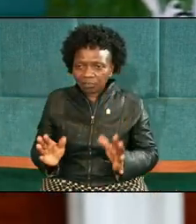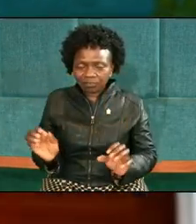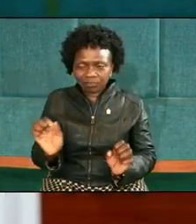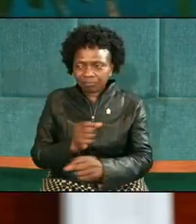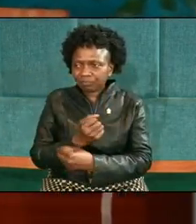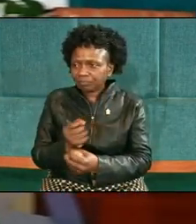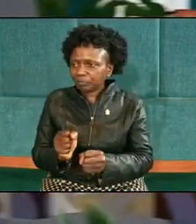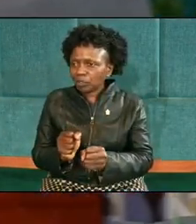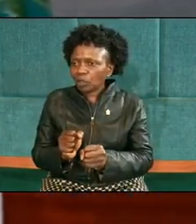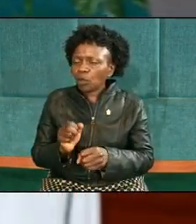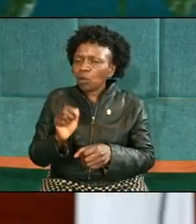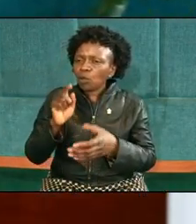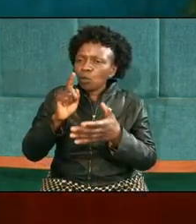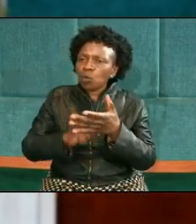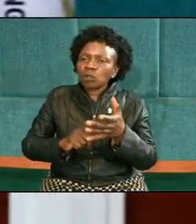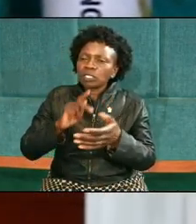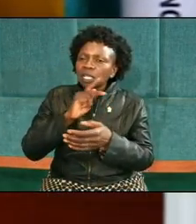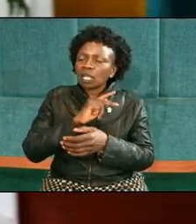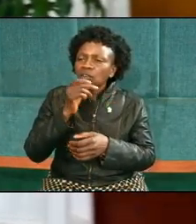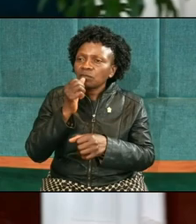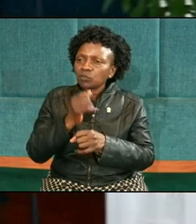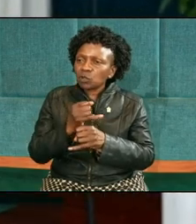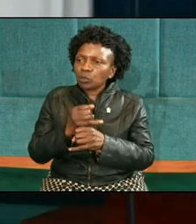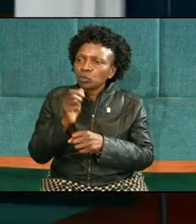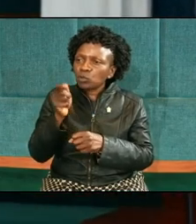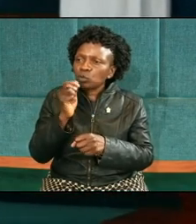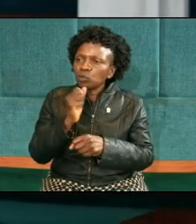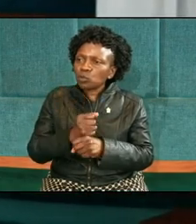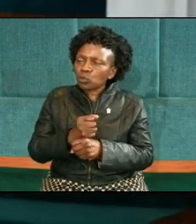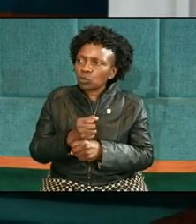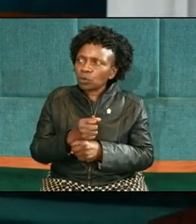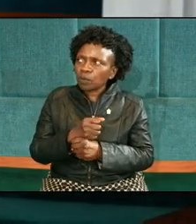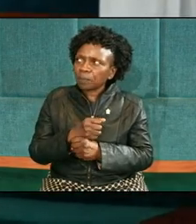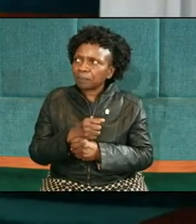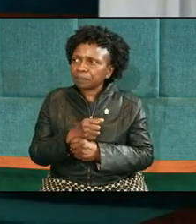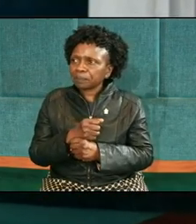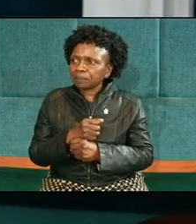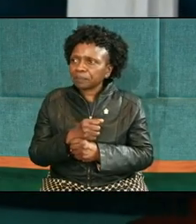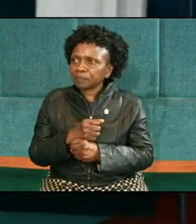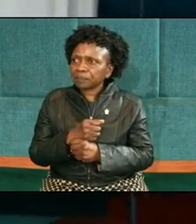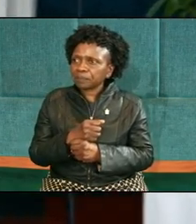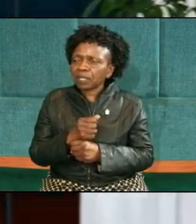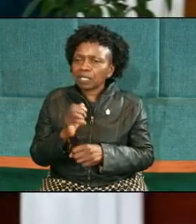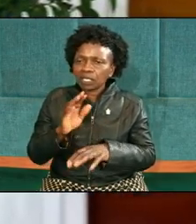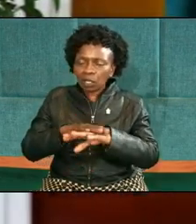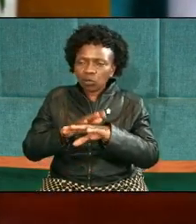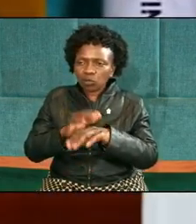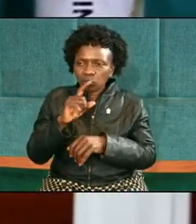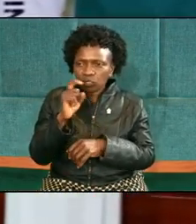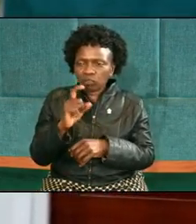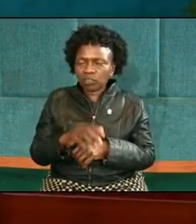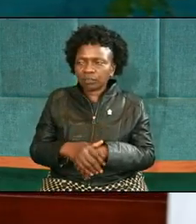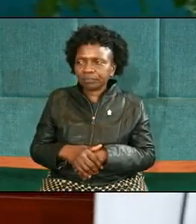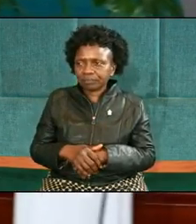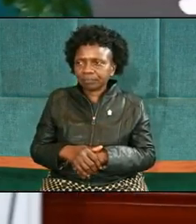What kind of work you do? That's a good question.